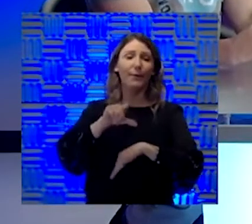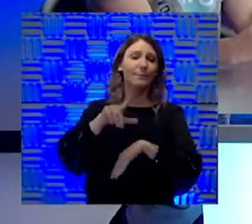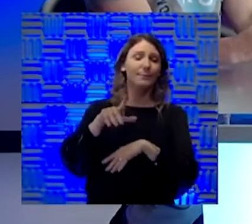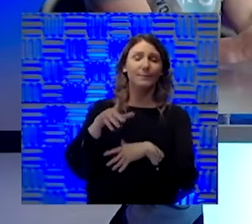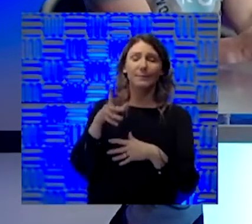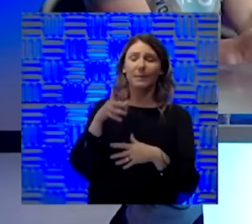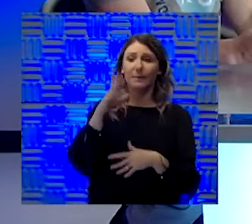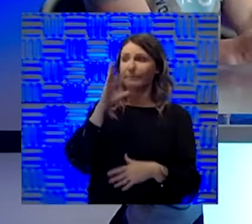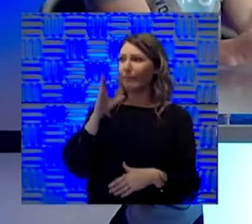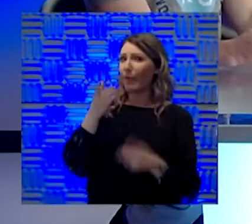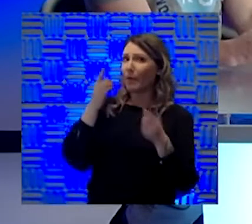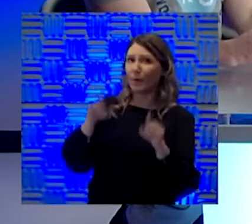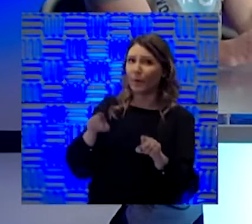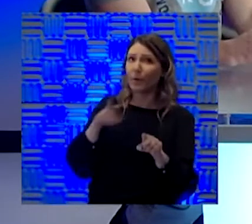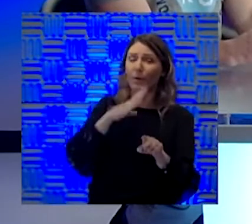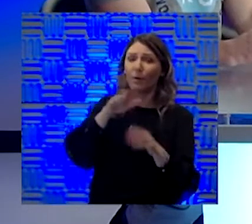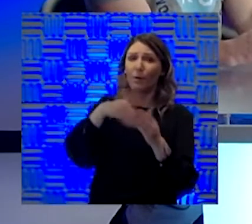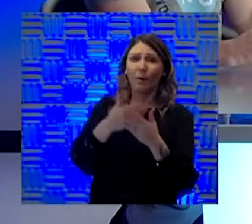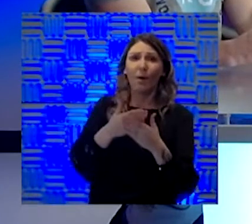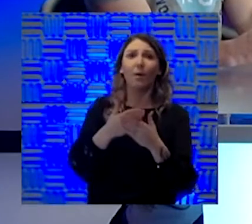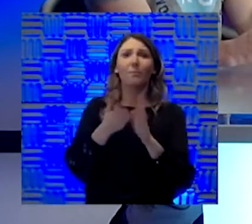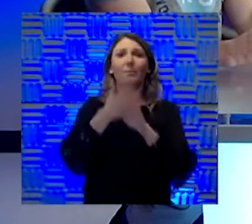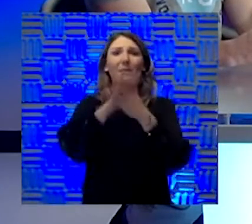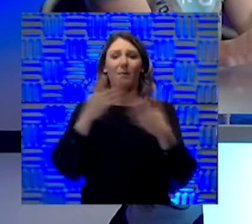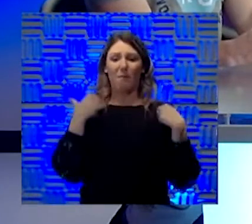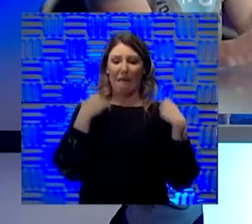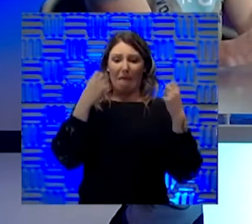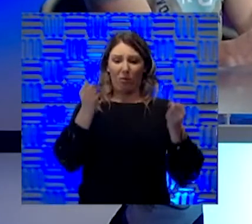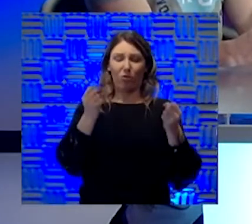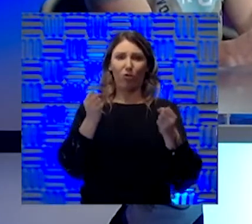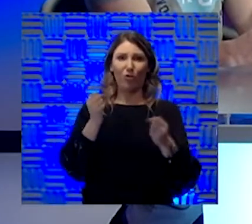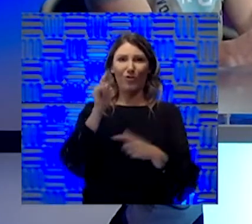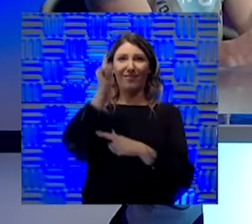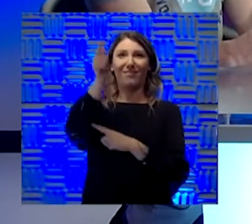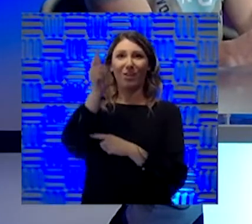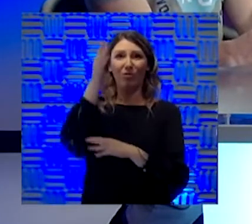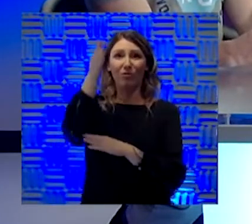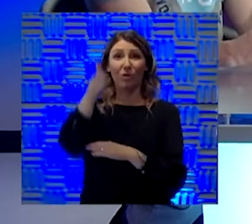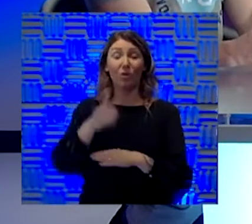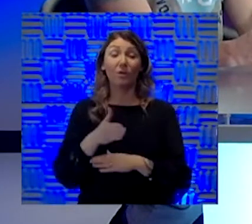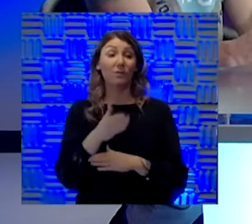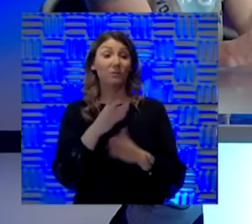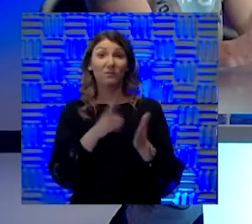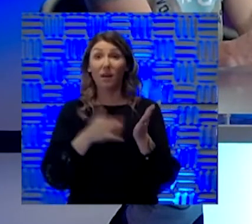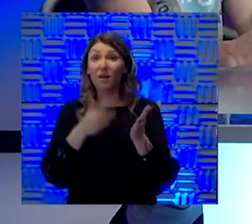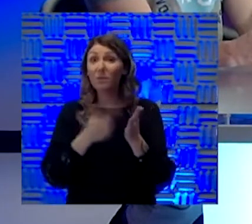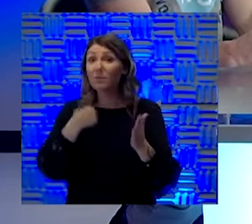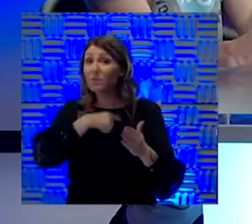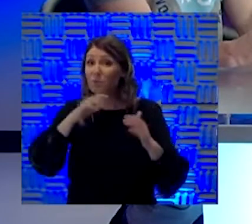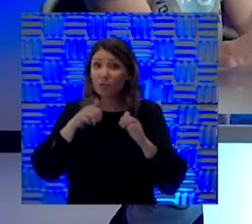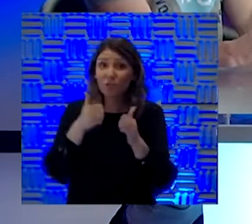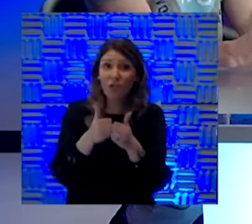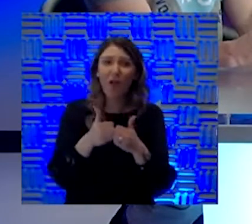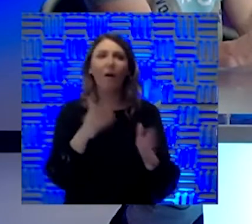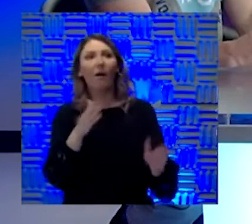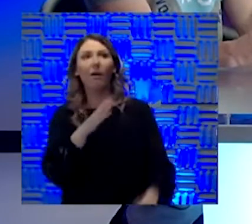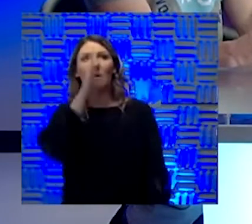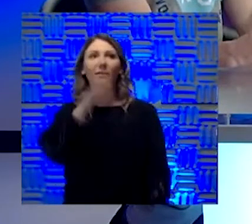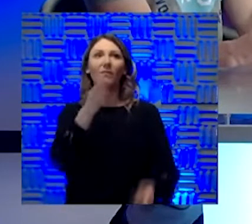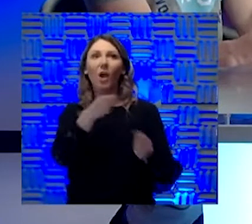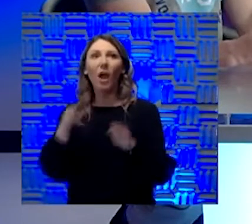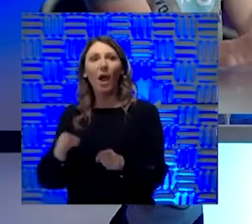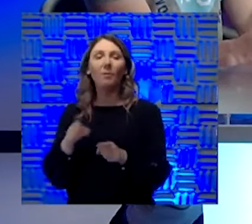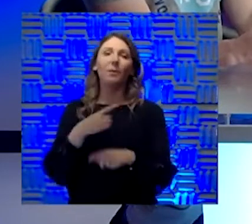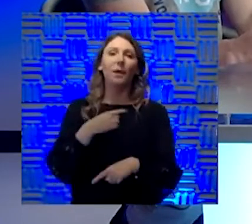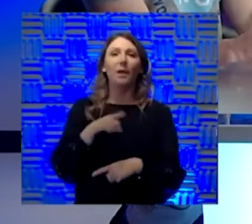us stronger and healthier in the long run and able to handle the next big thing. And sometimes we're challenged by the fact we think it's not going to come. It's been 100 years since